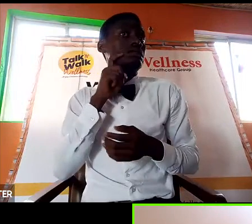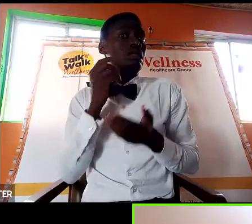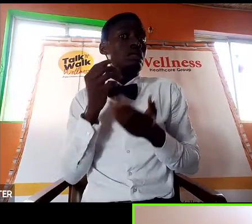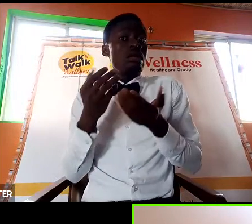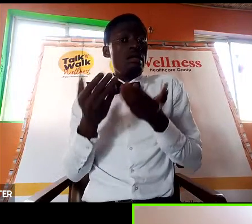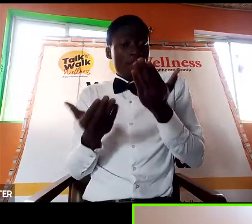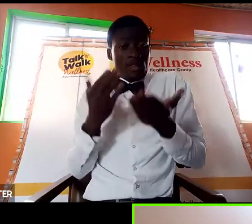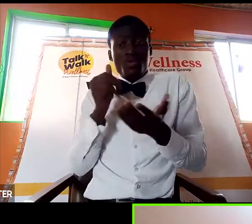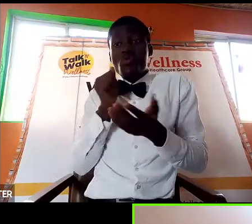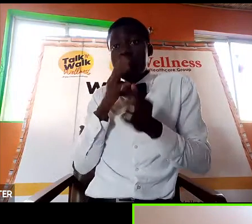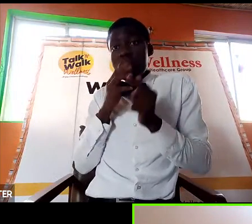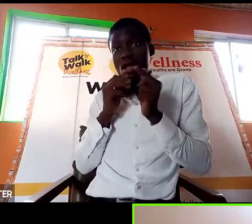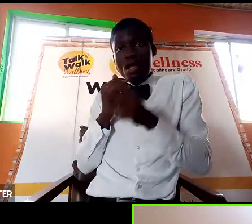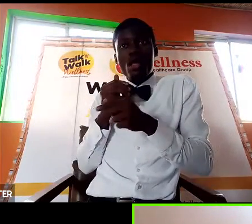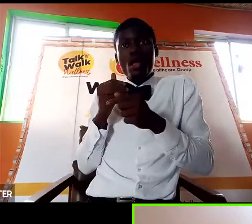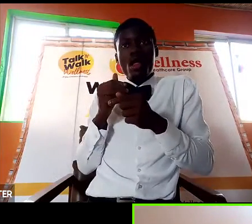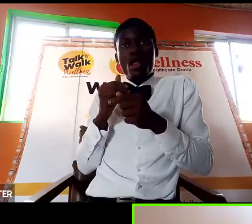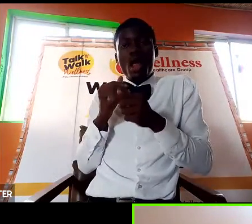is more like